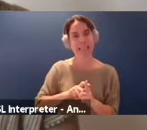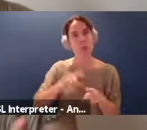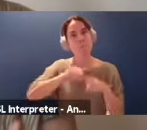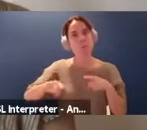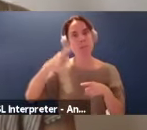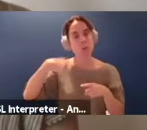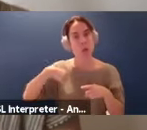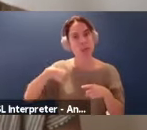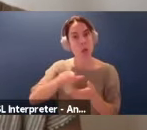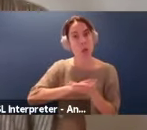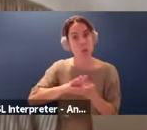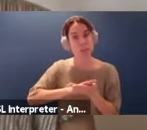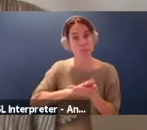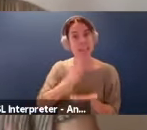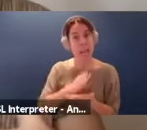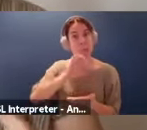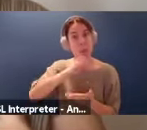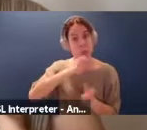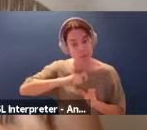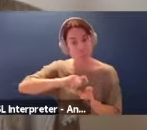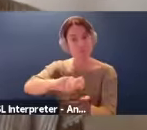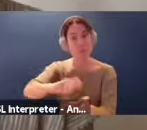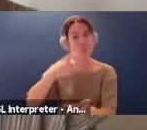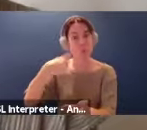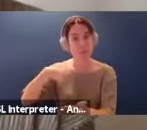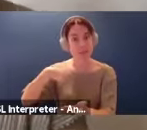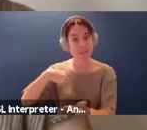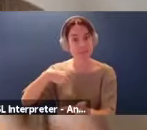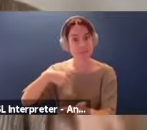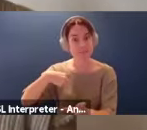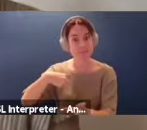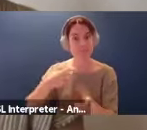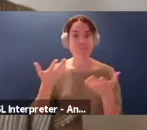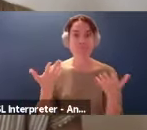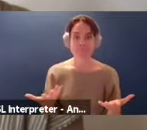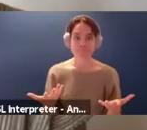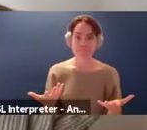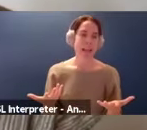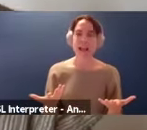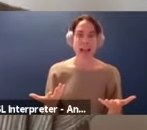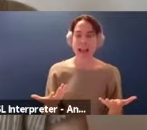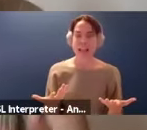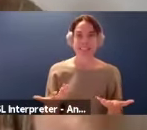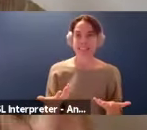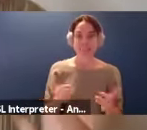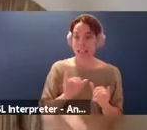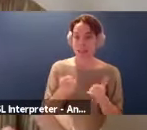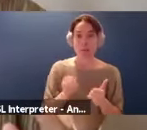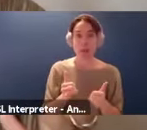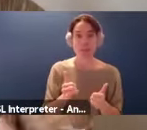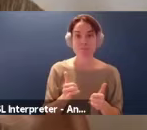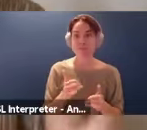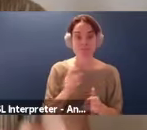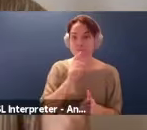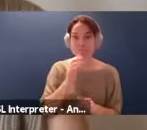is greatly limited and i don't even see sometimes how my whiteness is showing up in my attempt to to